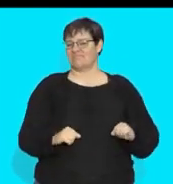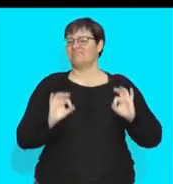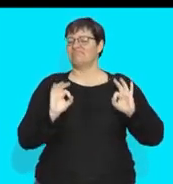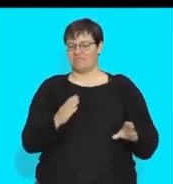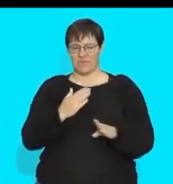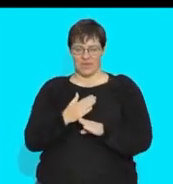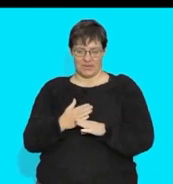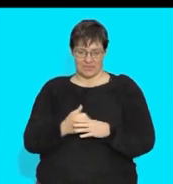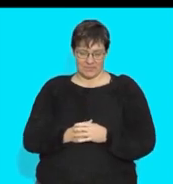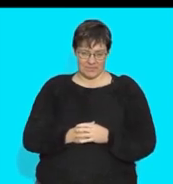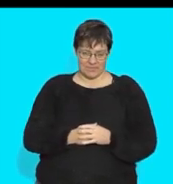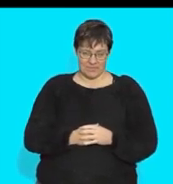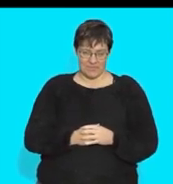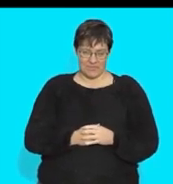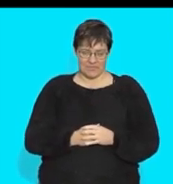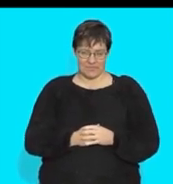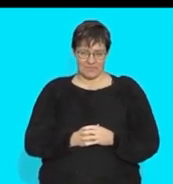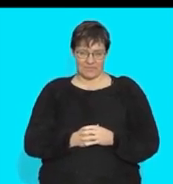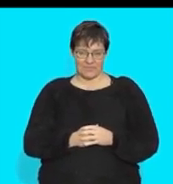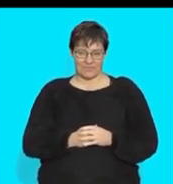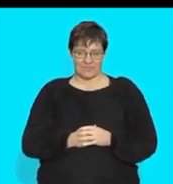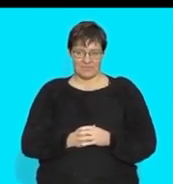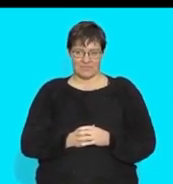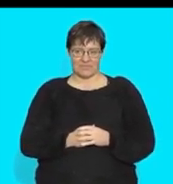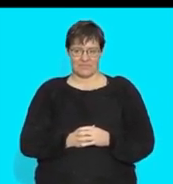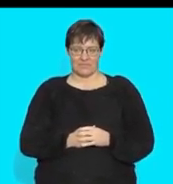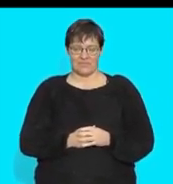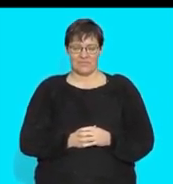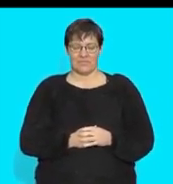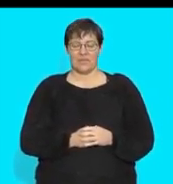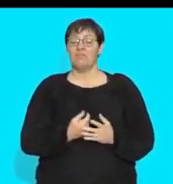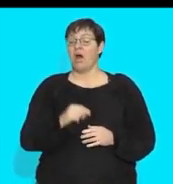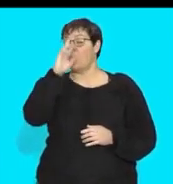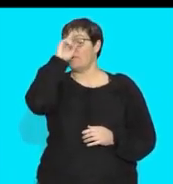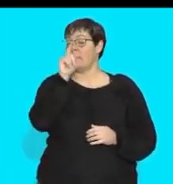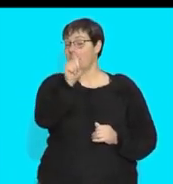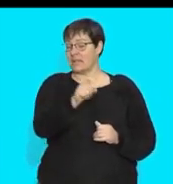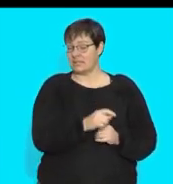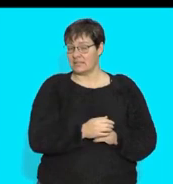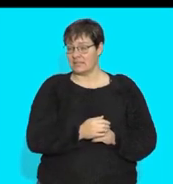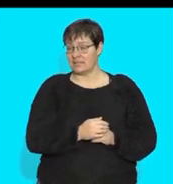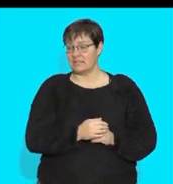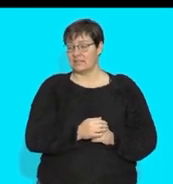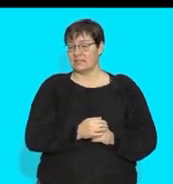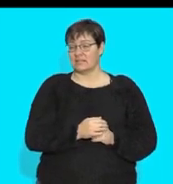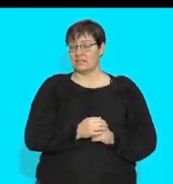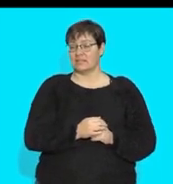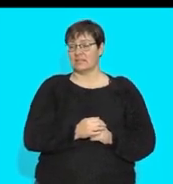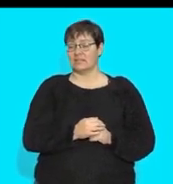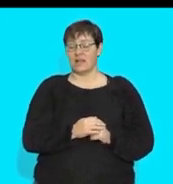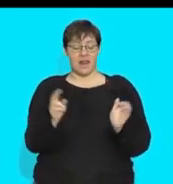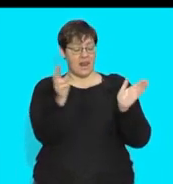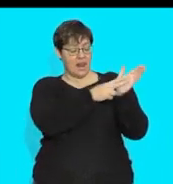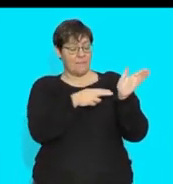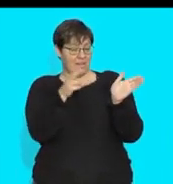system needs to be, all right, made, if I had to say that. Guys, please remember, you must be able